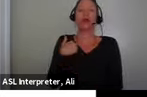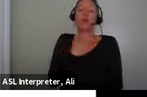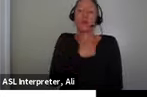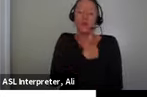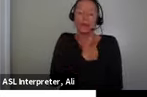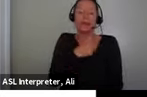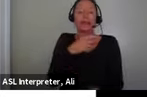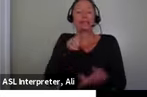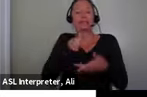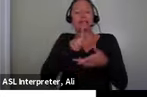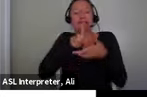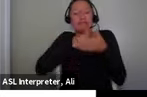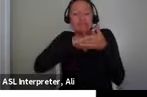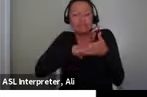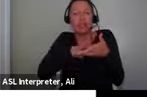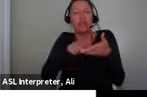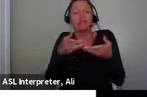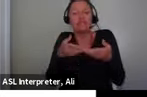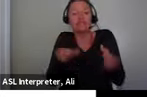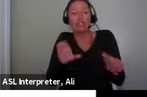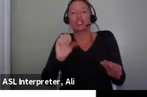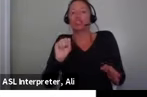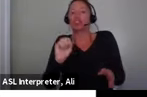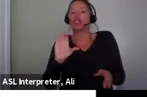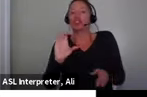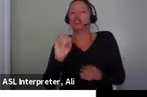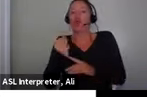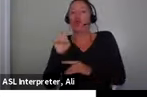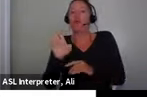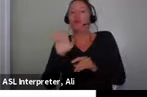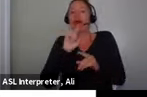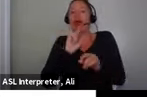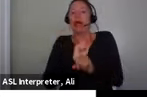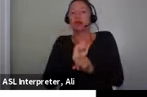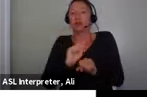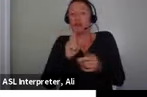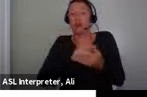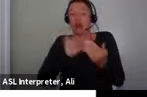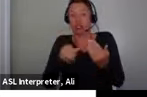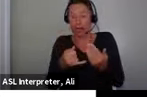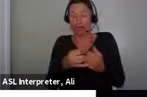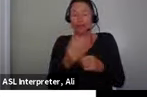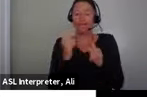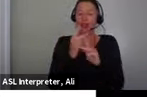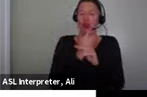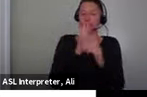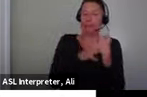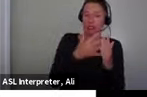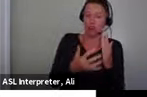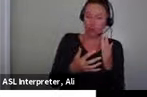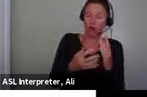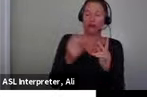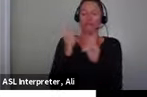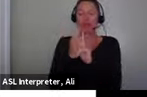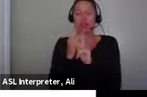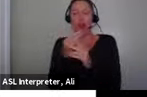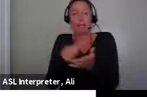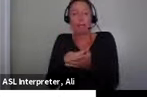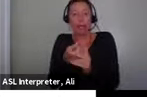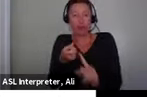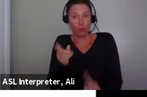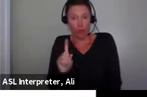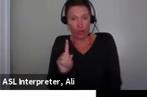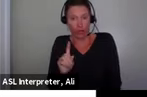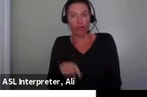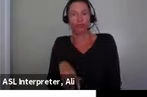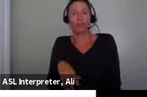actual project. We try to figure out the schedule, and we try to find out where construction money's coming. And so